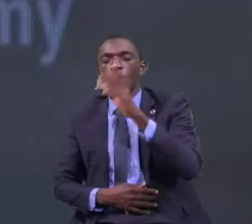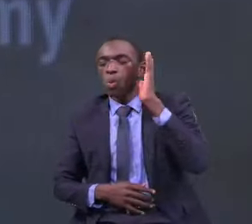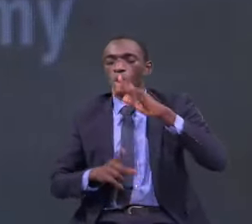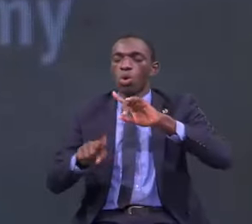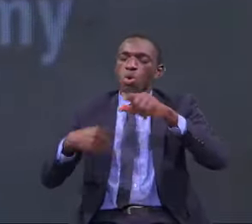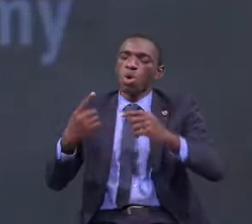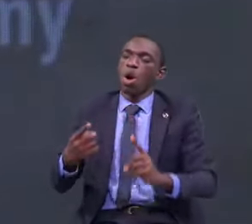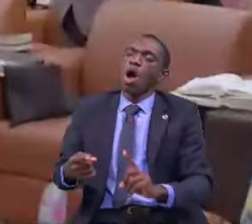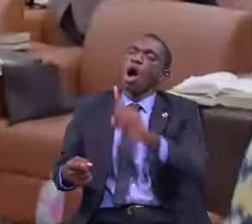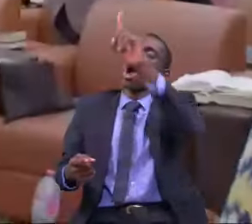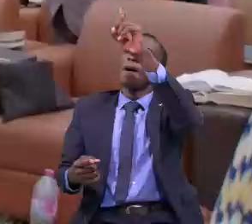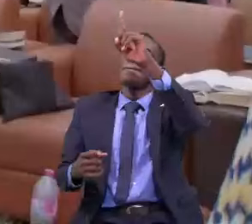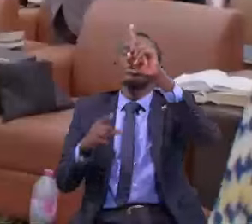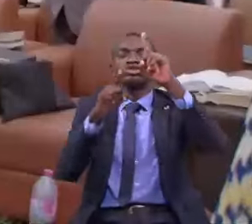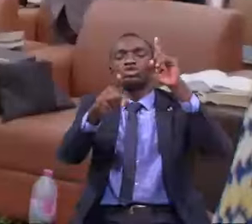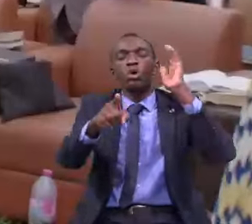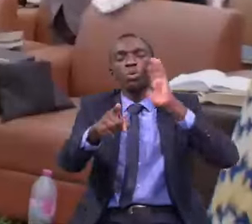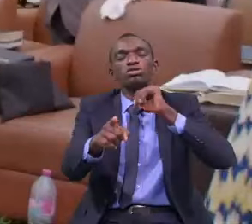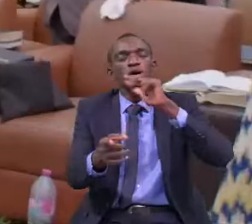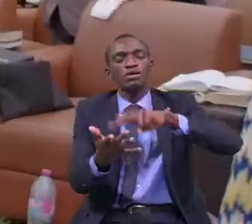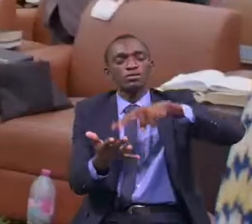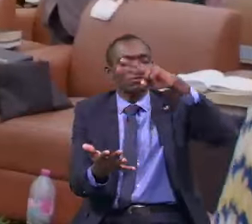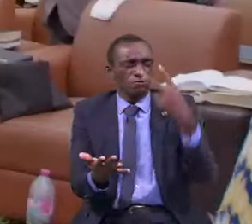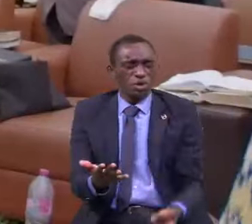will not fall down.